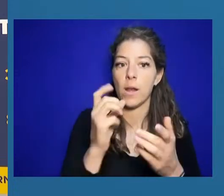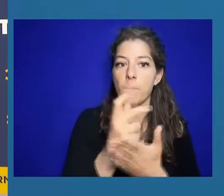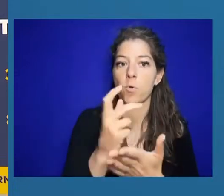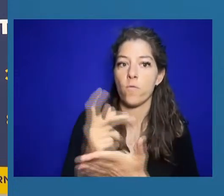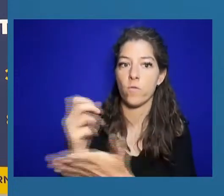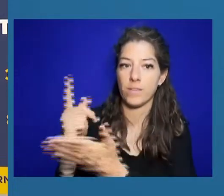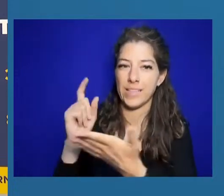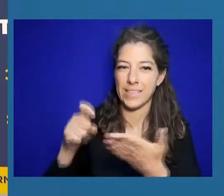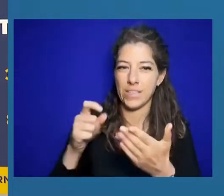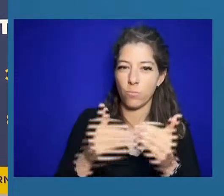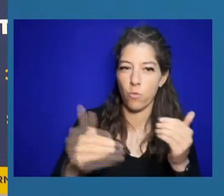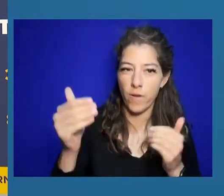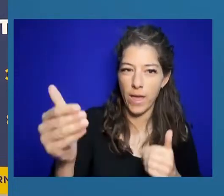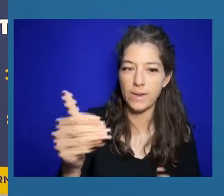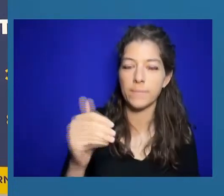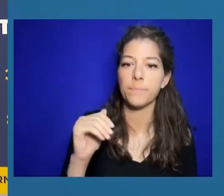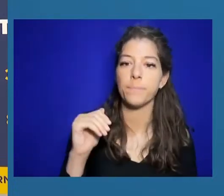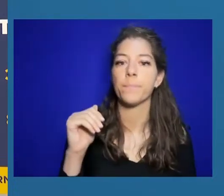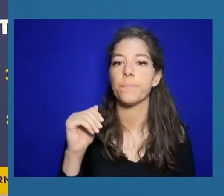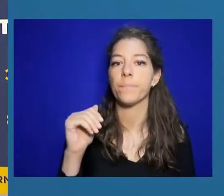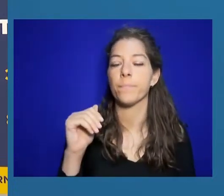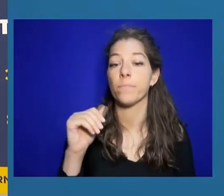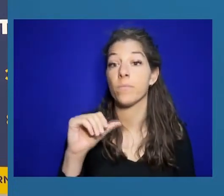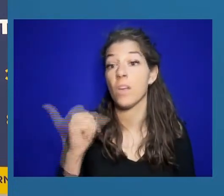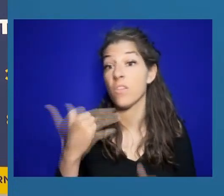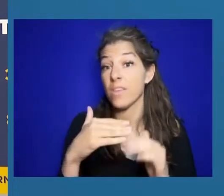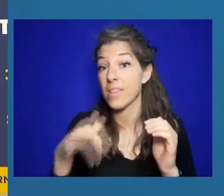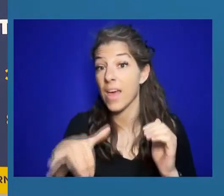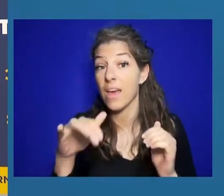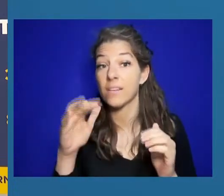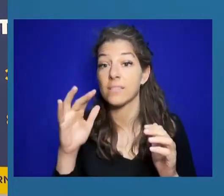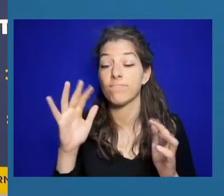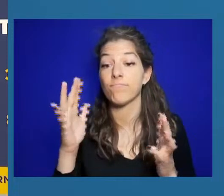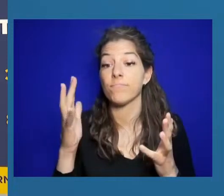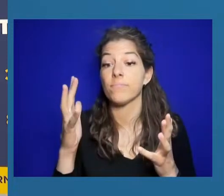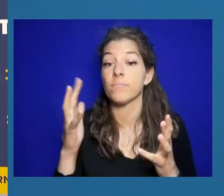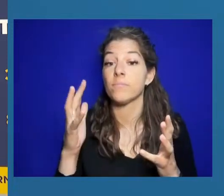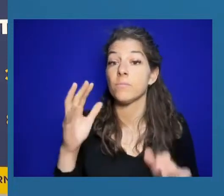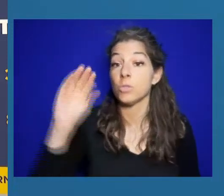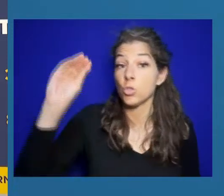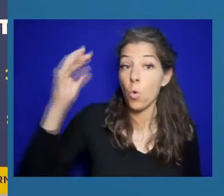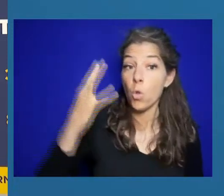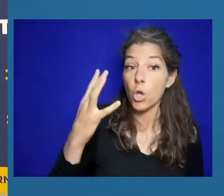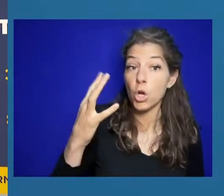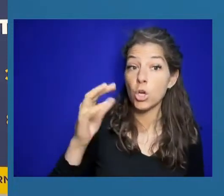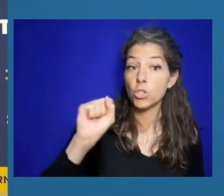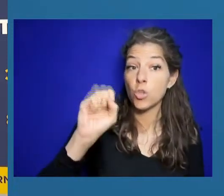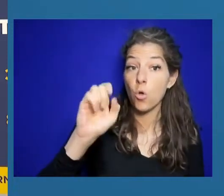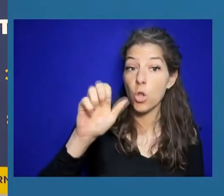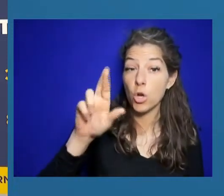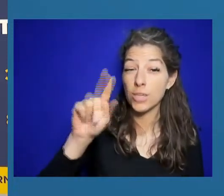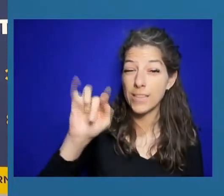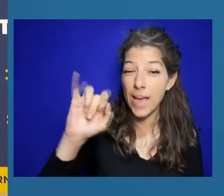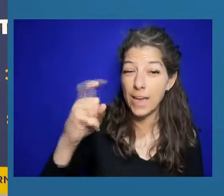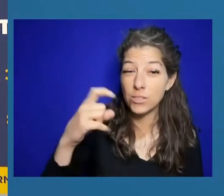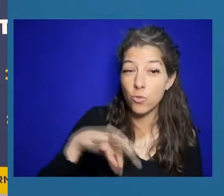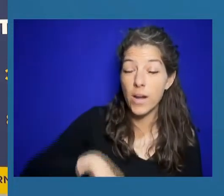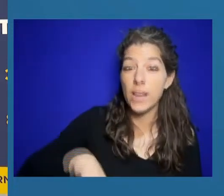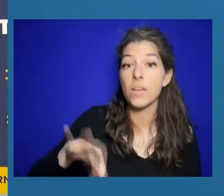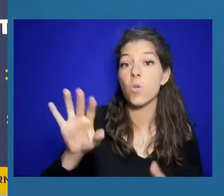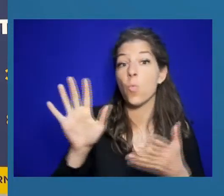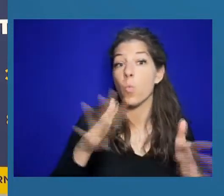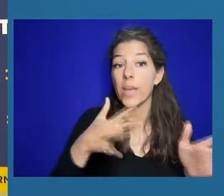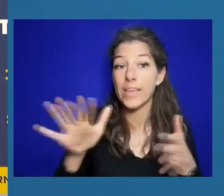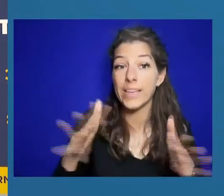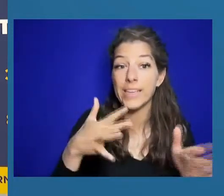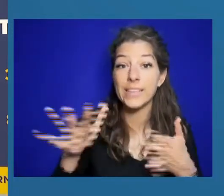move ahead. Otherwise, the loss of solar tax credits and wind, even offshore wind down